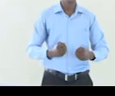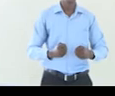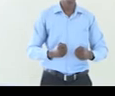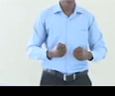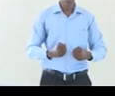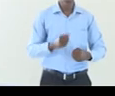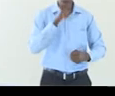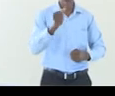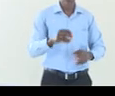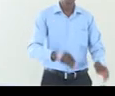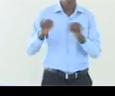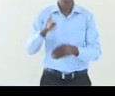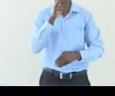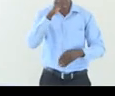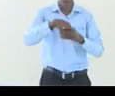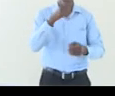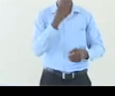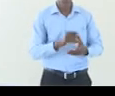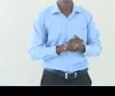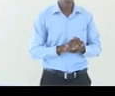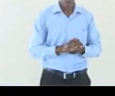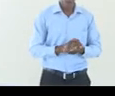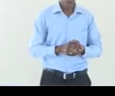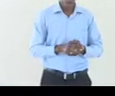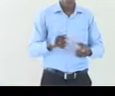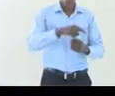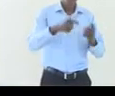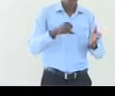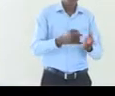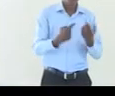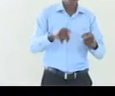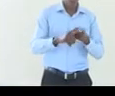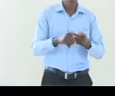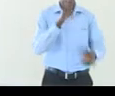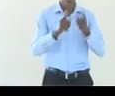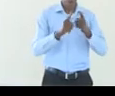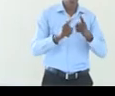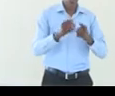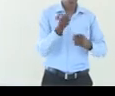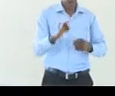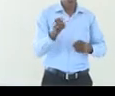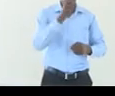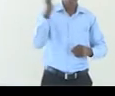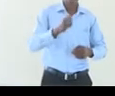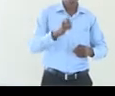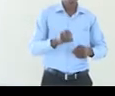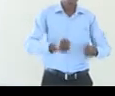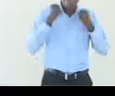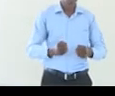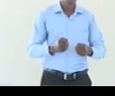He didn't put water in the mouth. When it came to denouncing evil and proclaiming the truth, he was